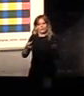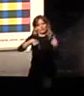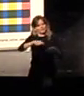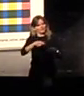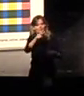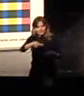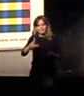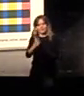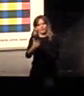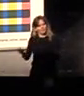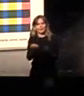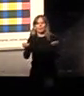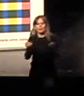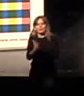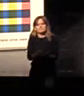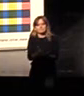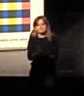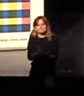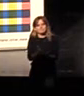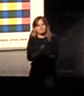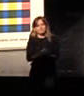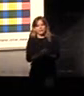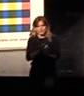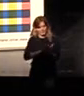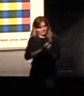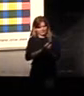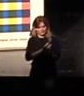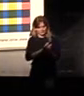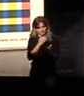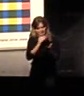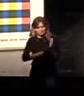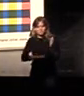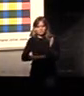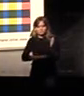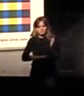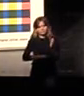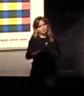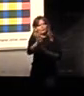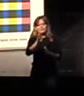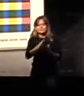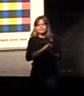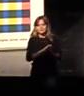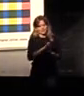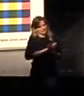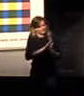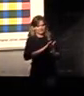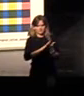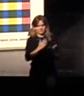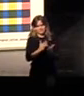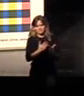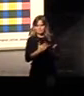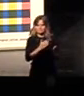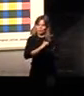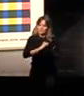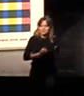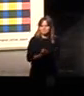legitieme power is danny progressief en progressief en emancipatorisch forum